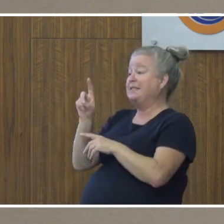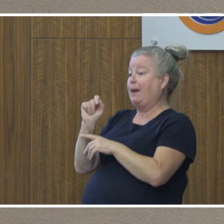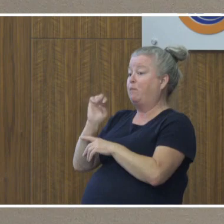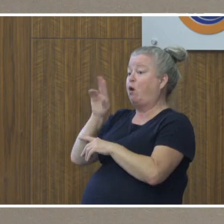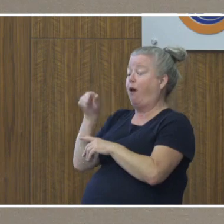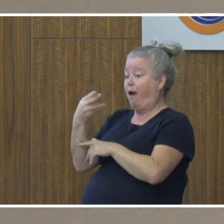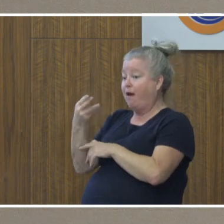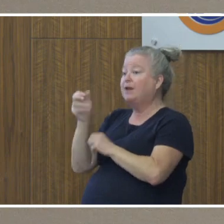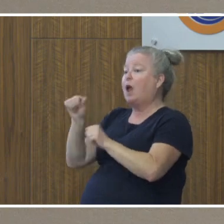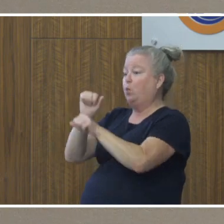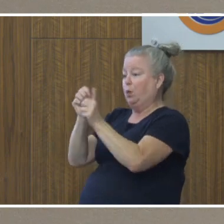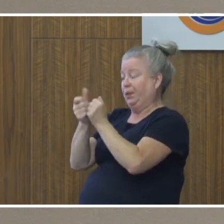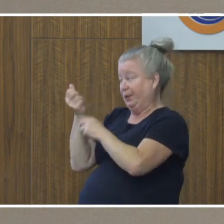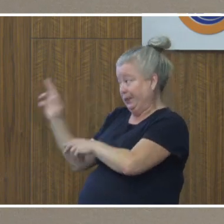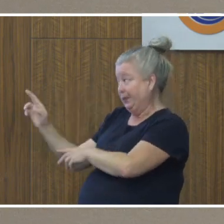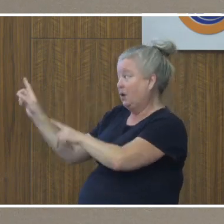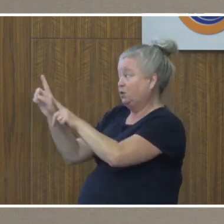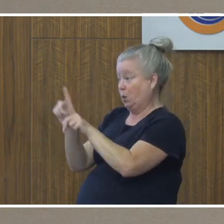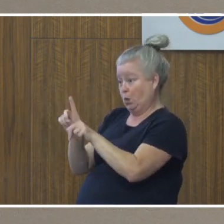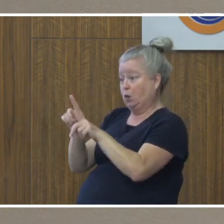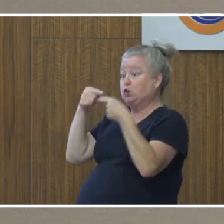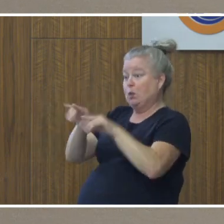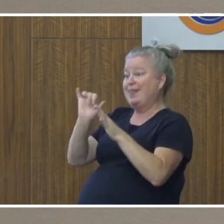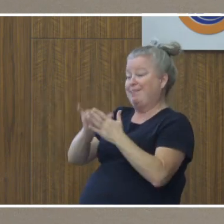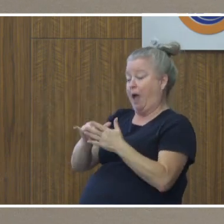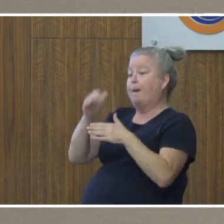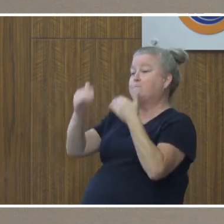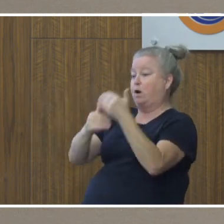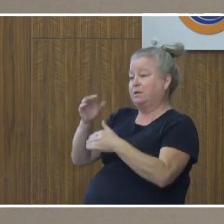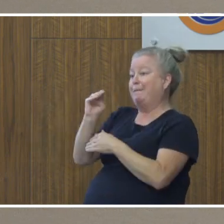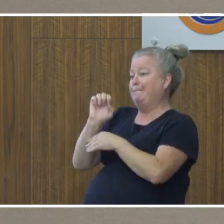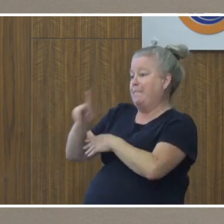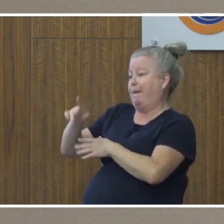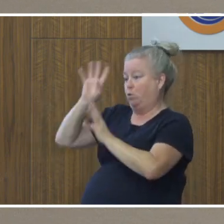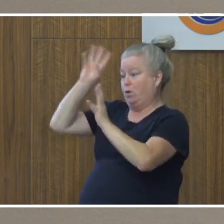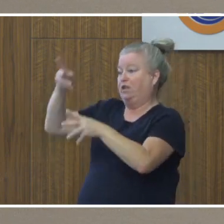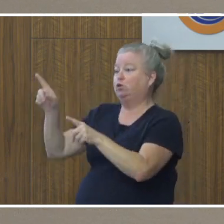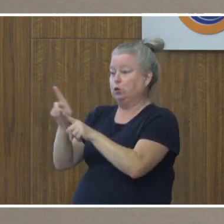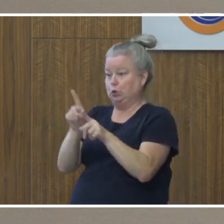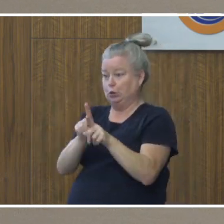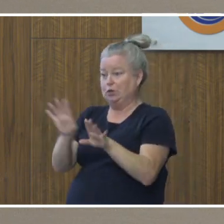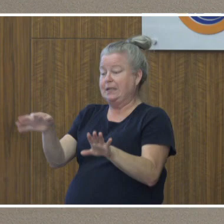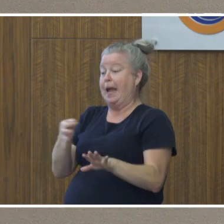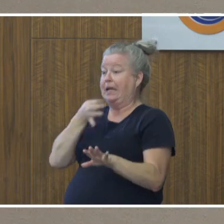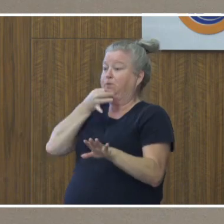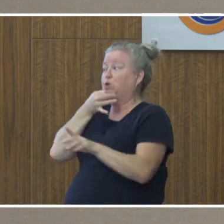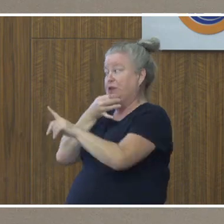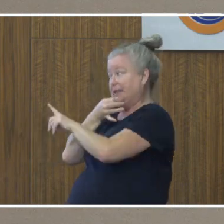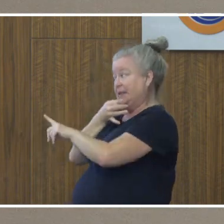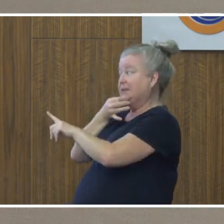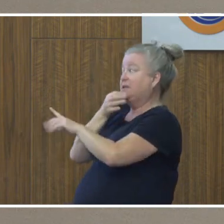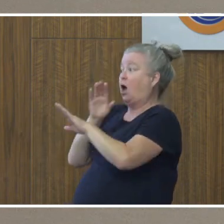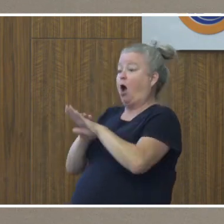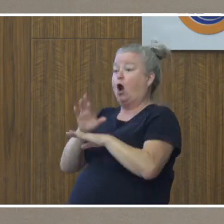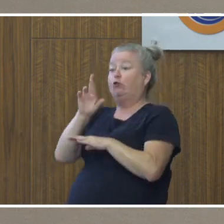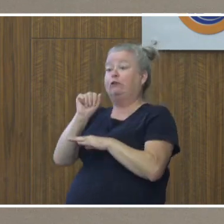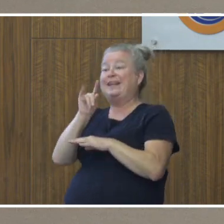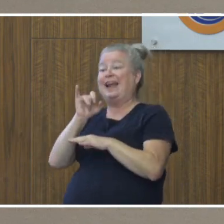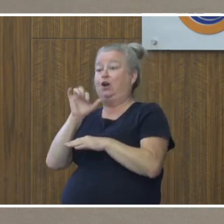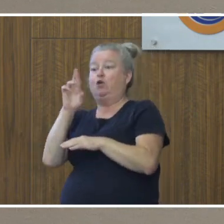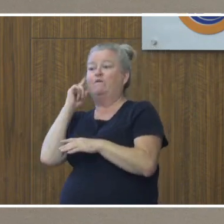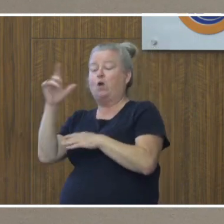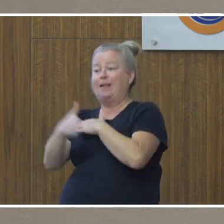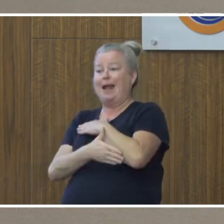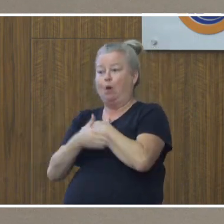Deborah to work with her during that process of map creation as well. So this expertise is on retainer for the county and